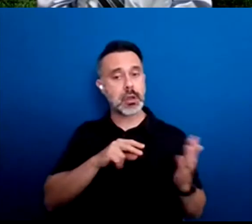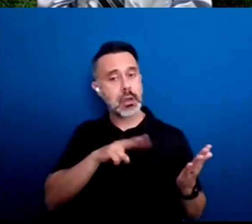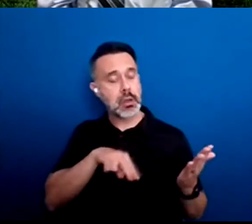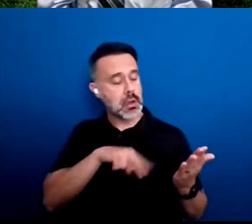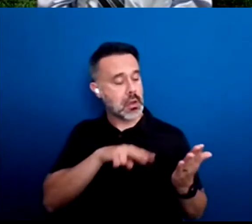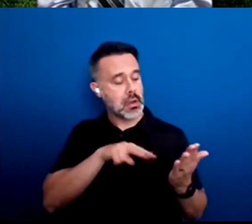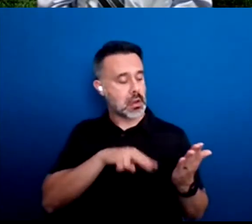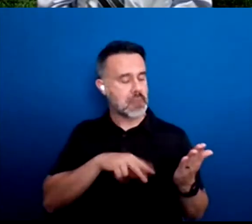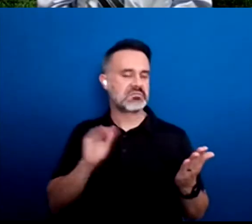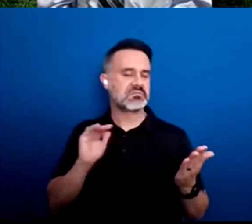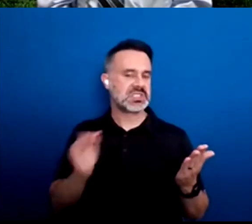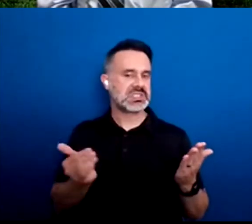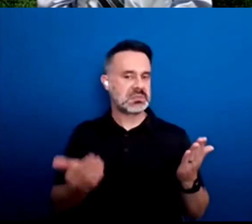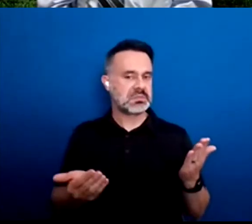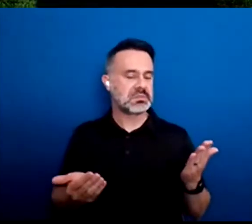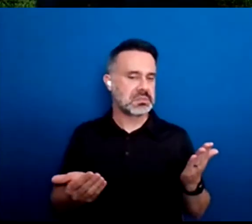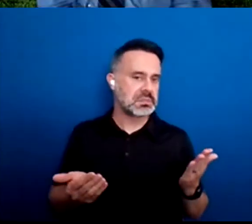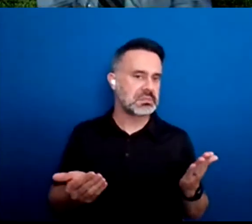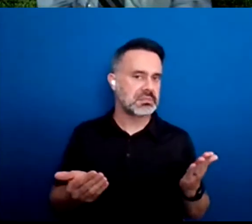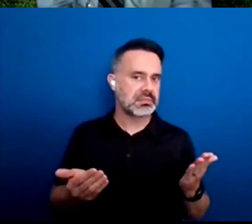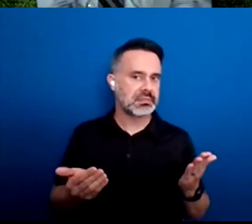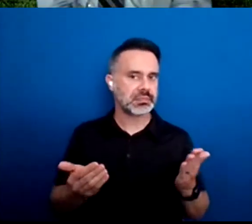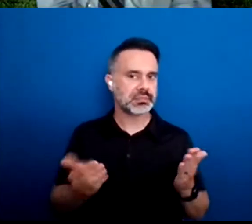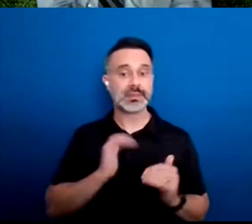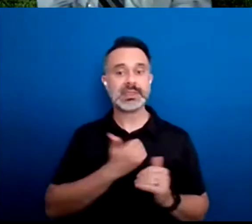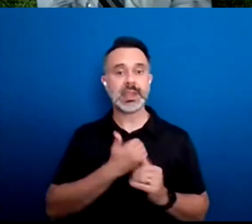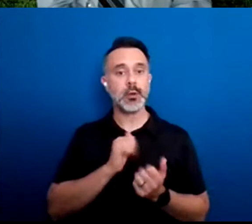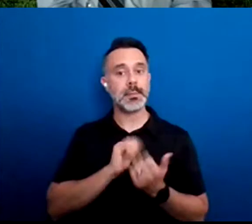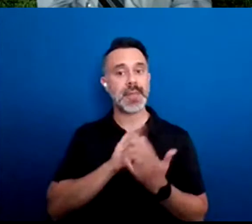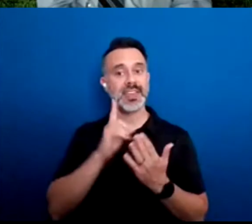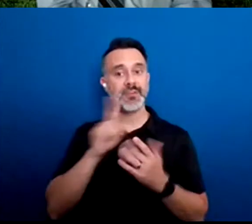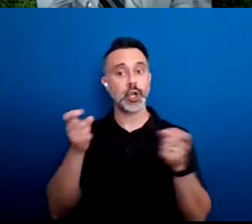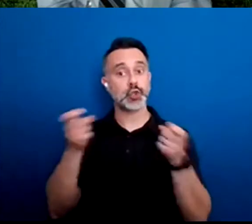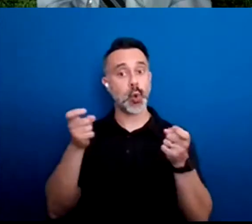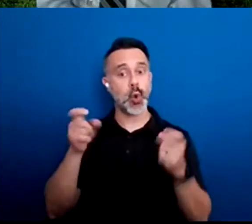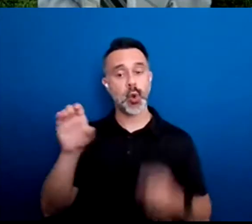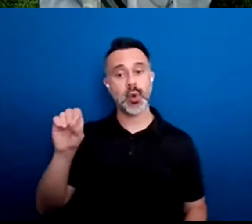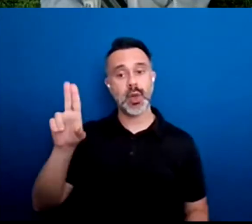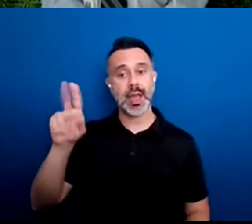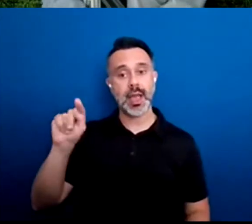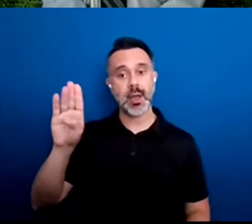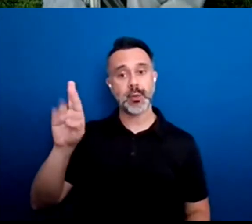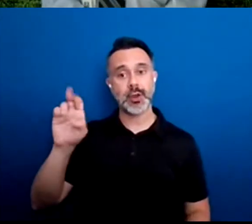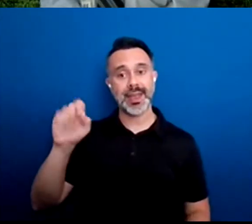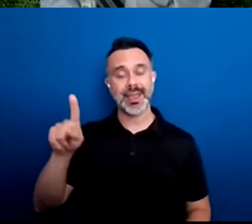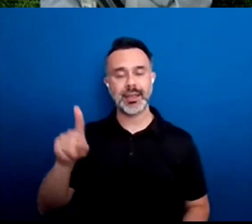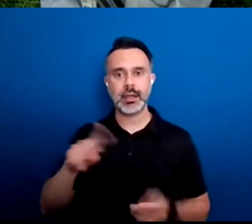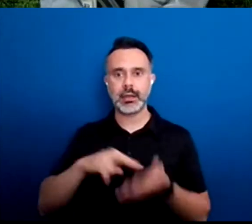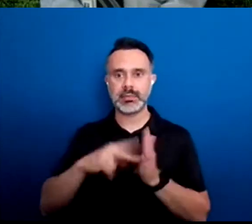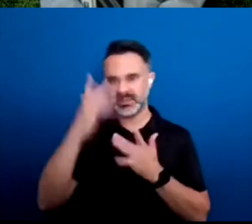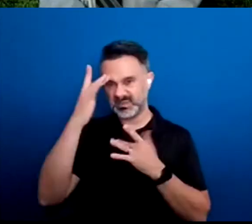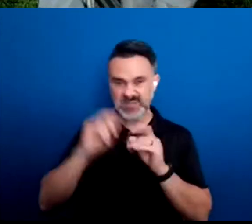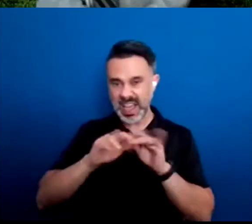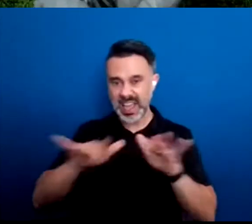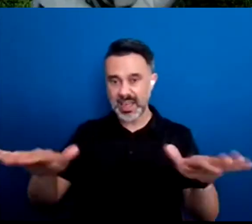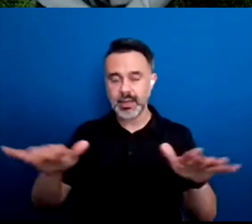the regular methods that we have for controlling outbreaks, going business by business.